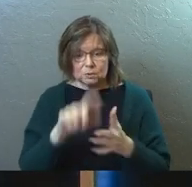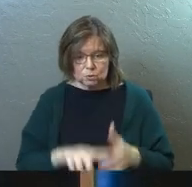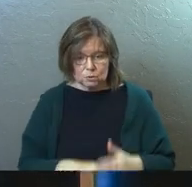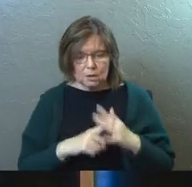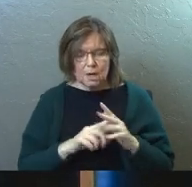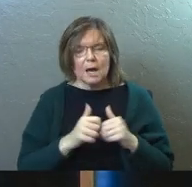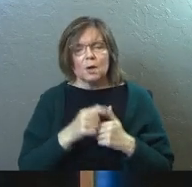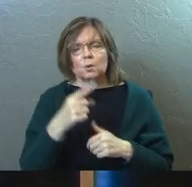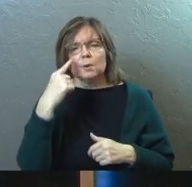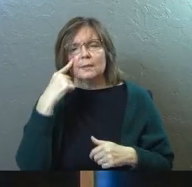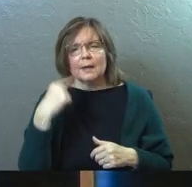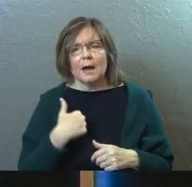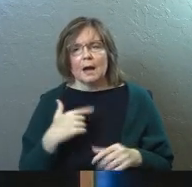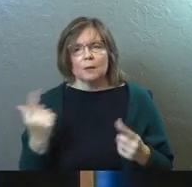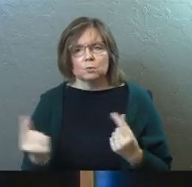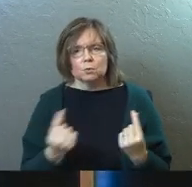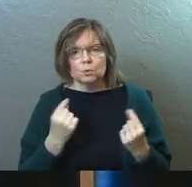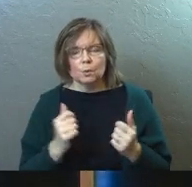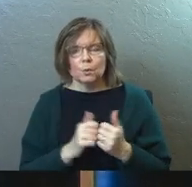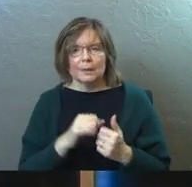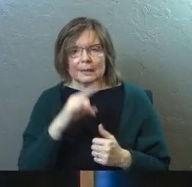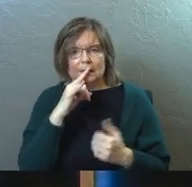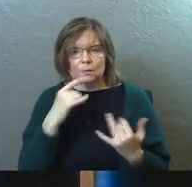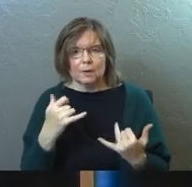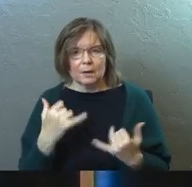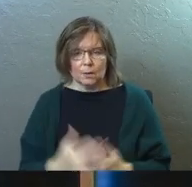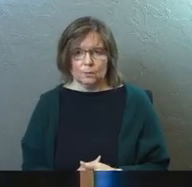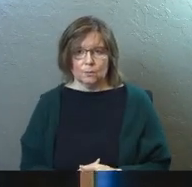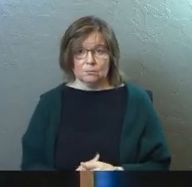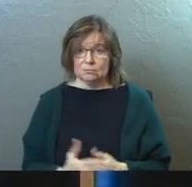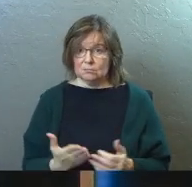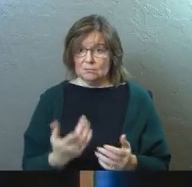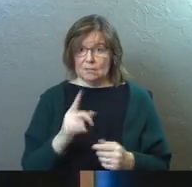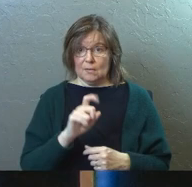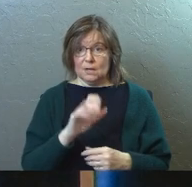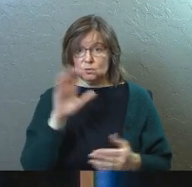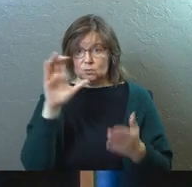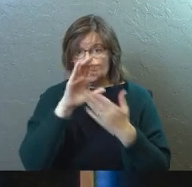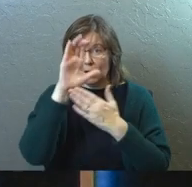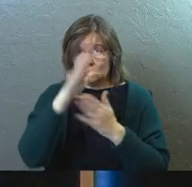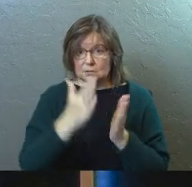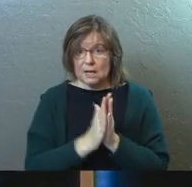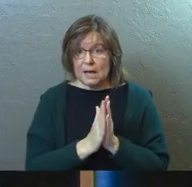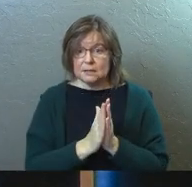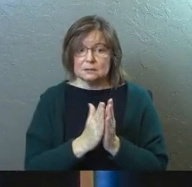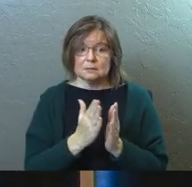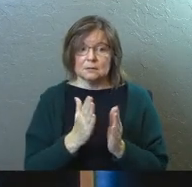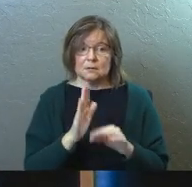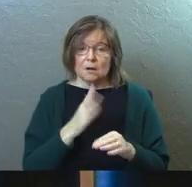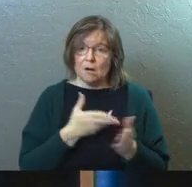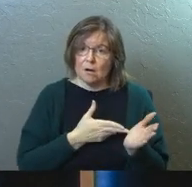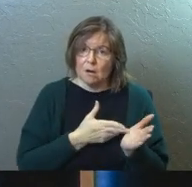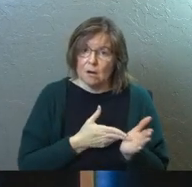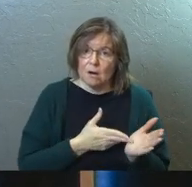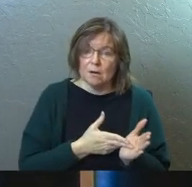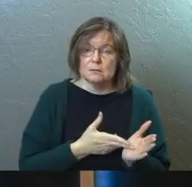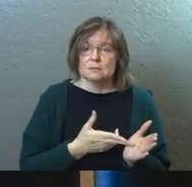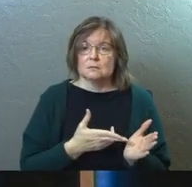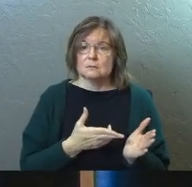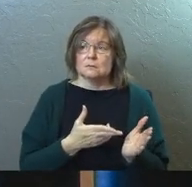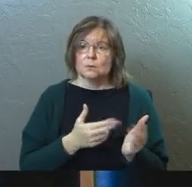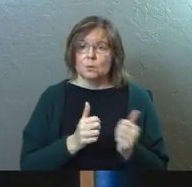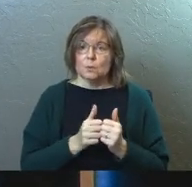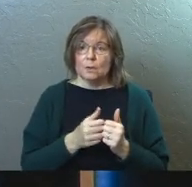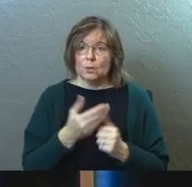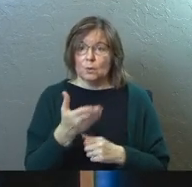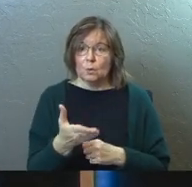need to start. How do you think I'm doing with the kids right now? Ask your spouse. Ask him to be honest, even brutally